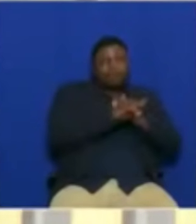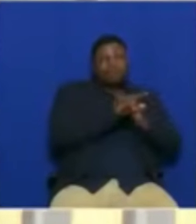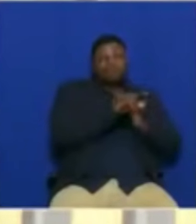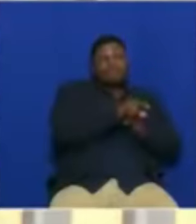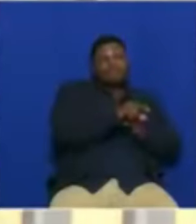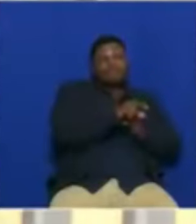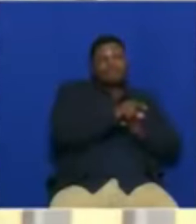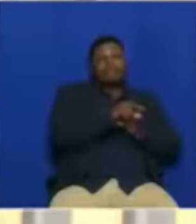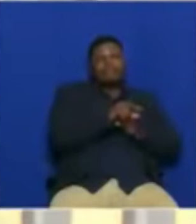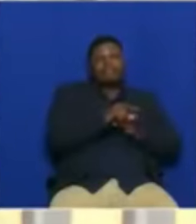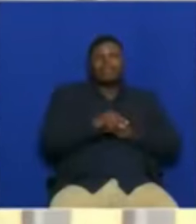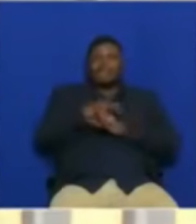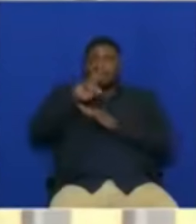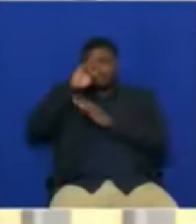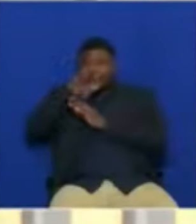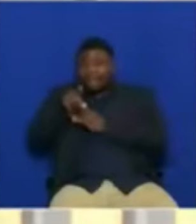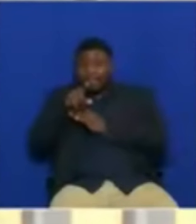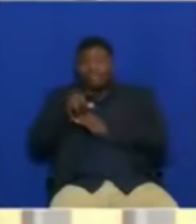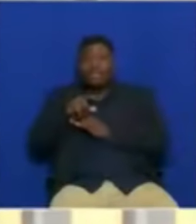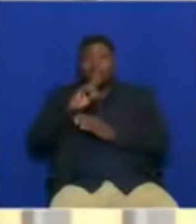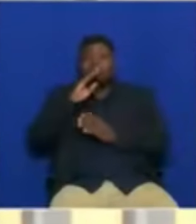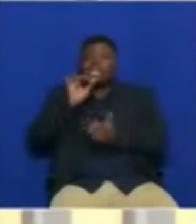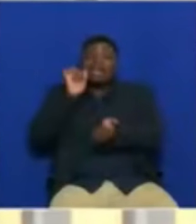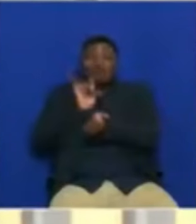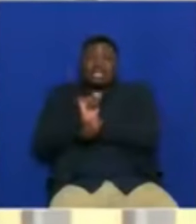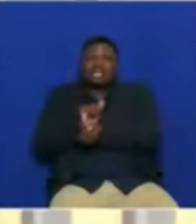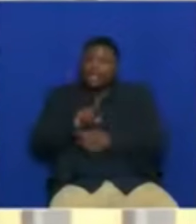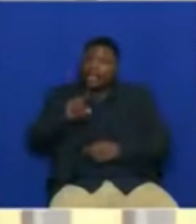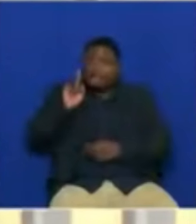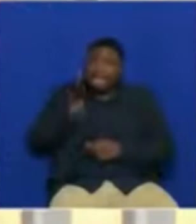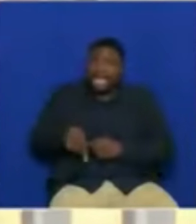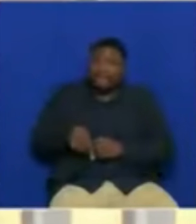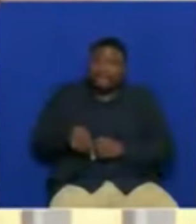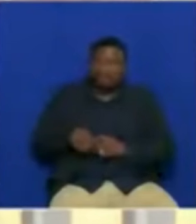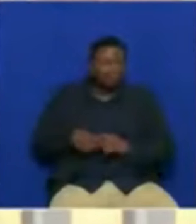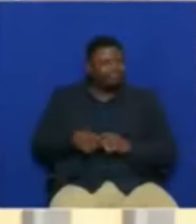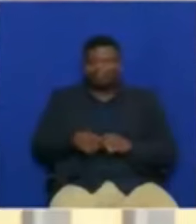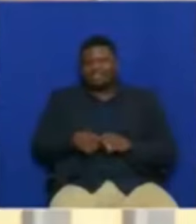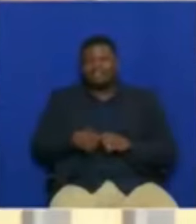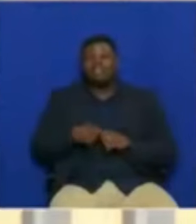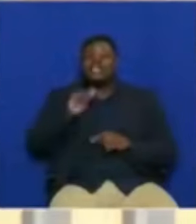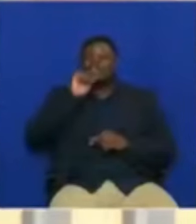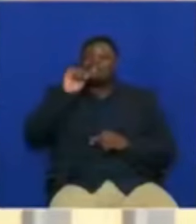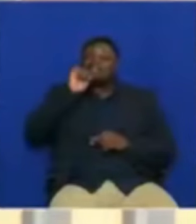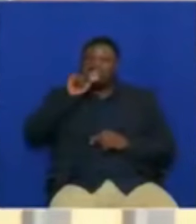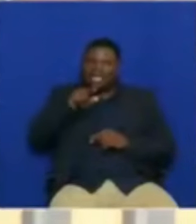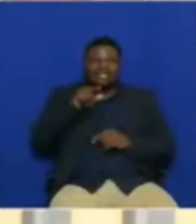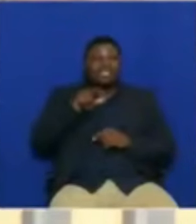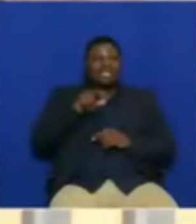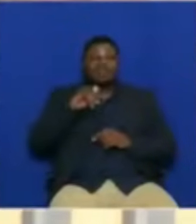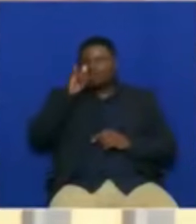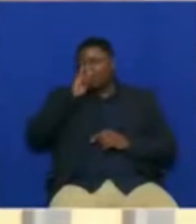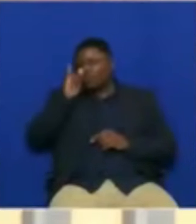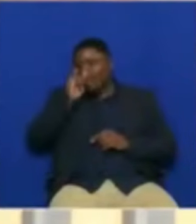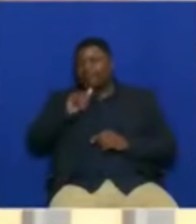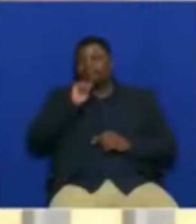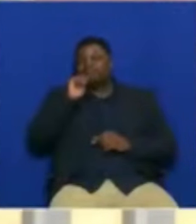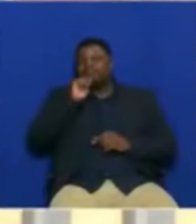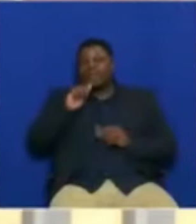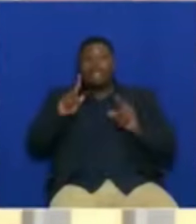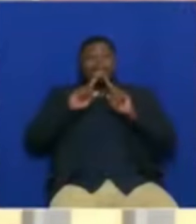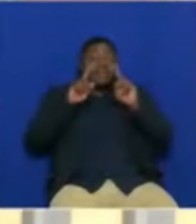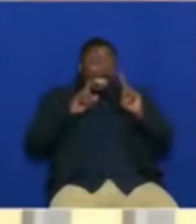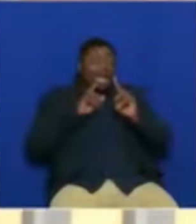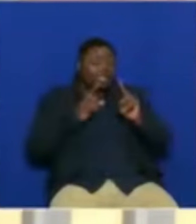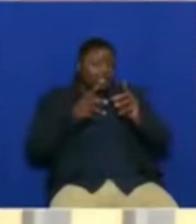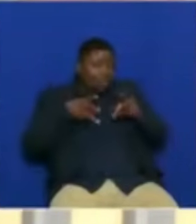an obligation, irrespective of the offense. But you seem to consider it an obligation when you say, well, in a